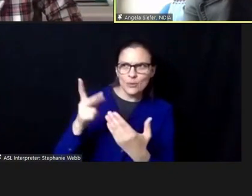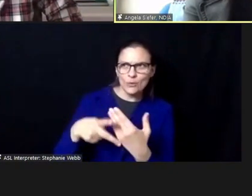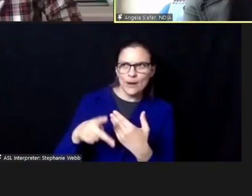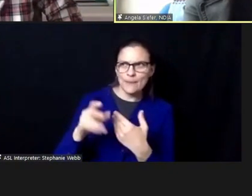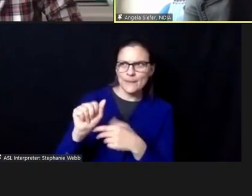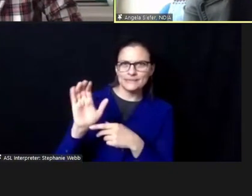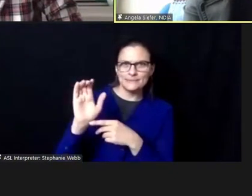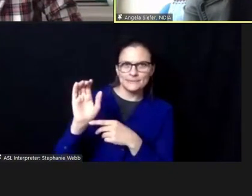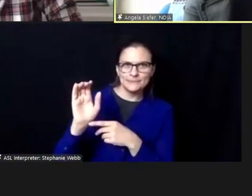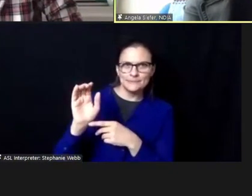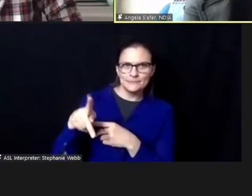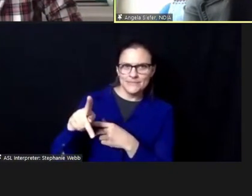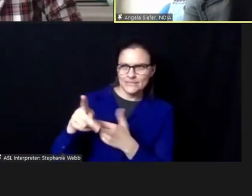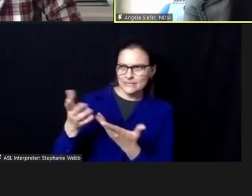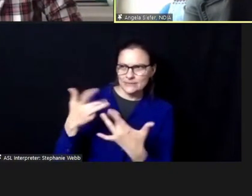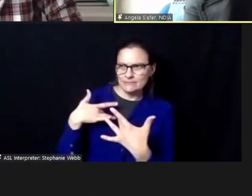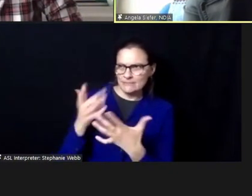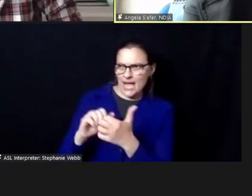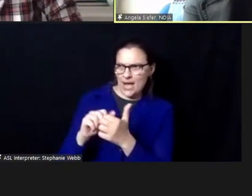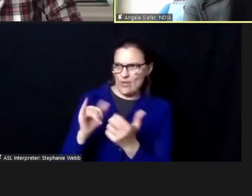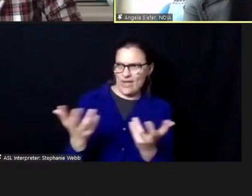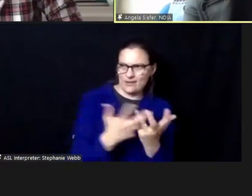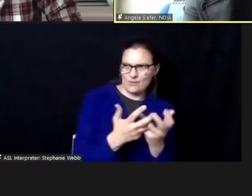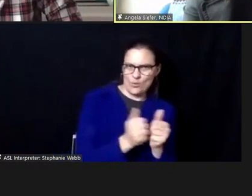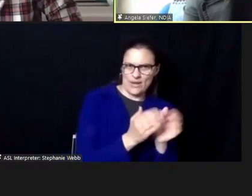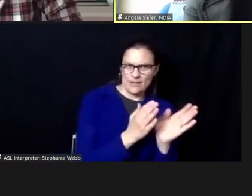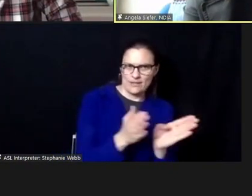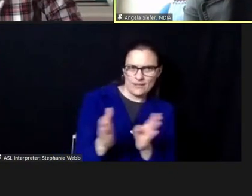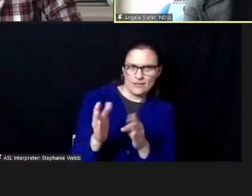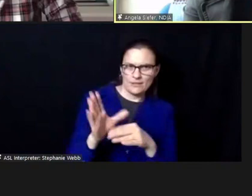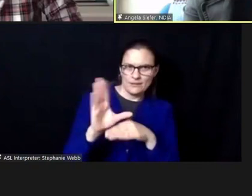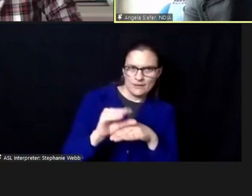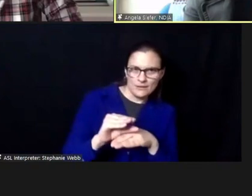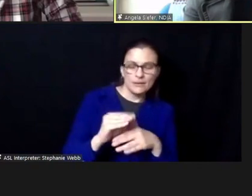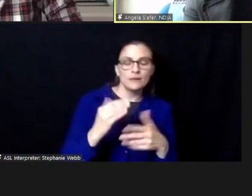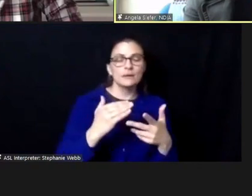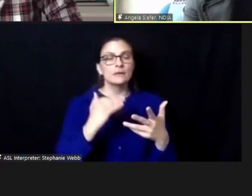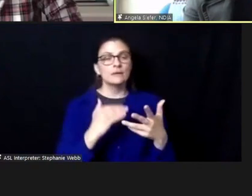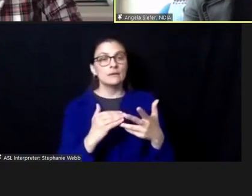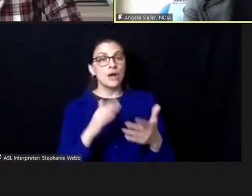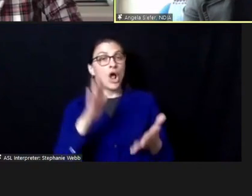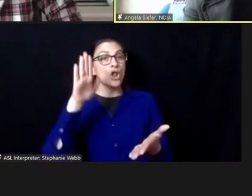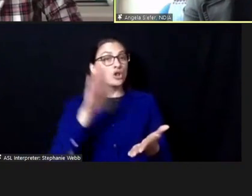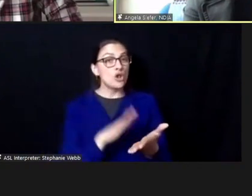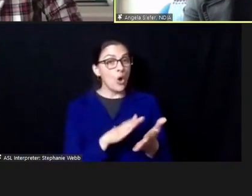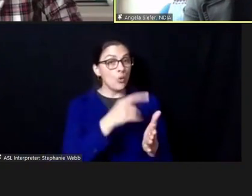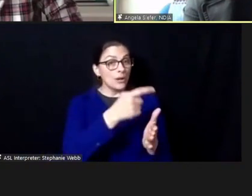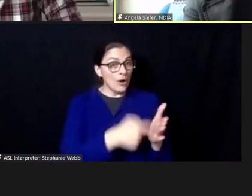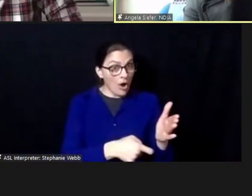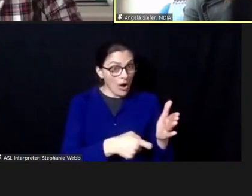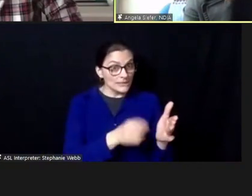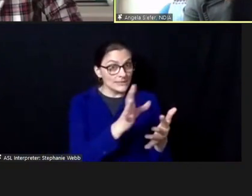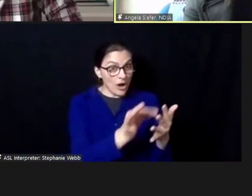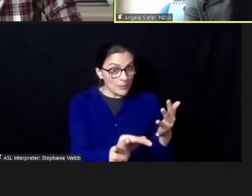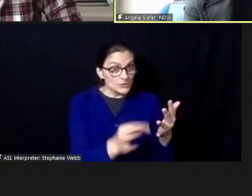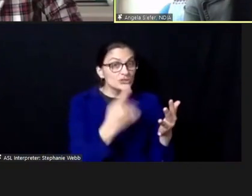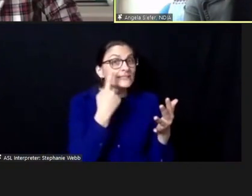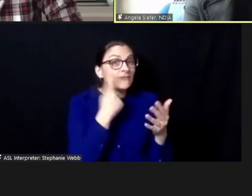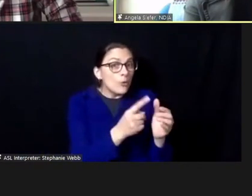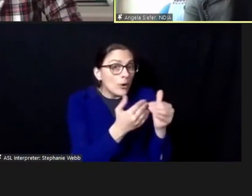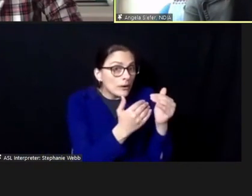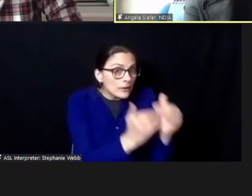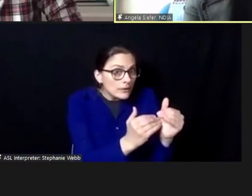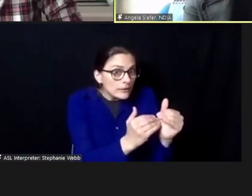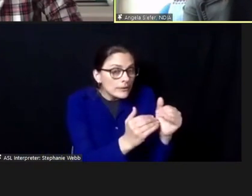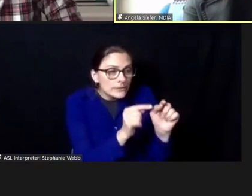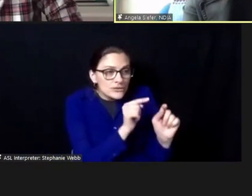offers that are only available to certain populations, that versus the plans that are available to anyone.